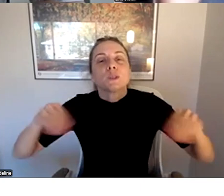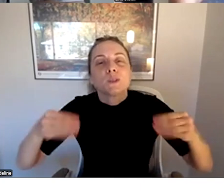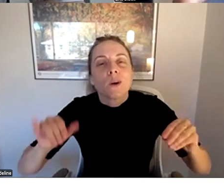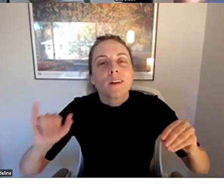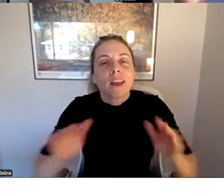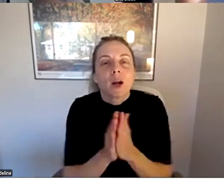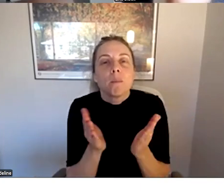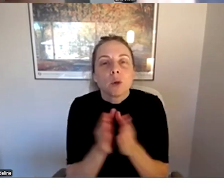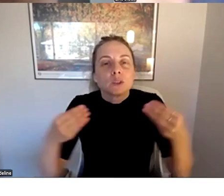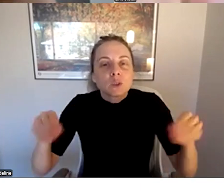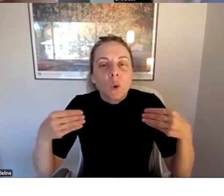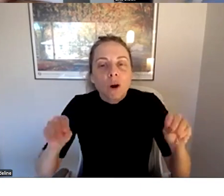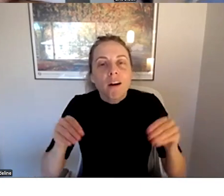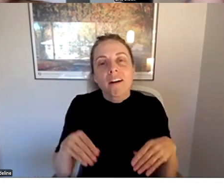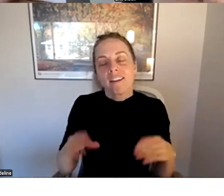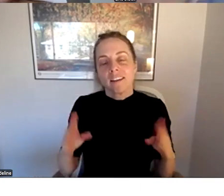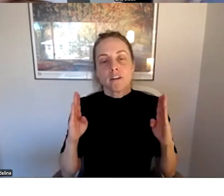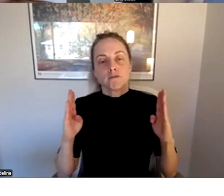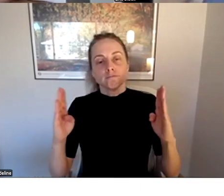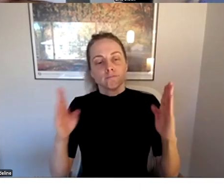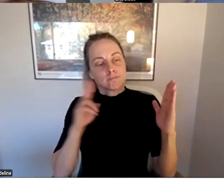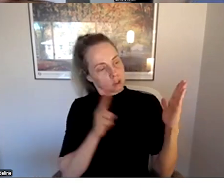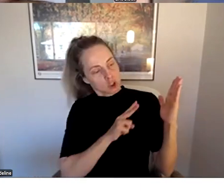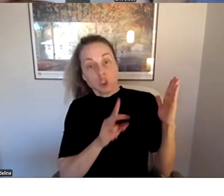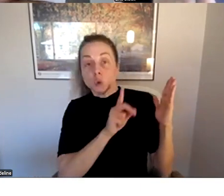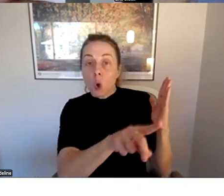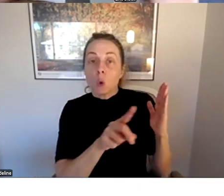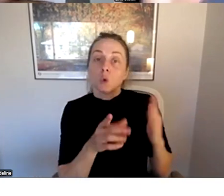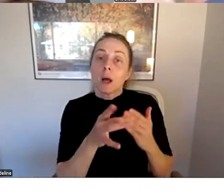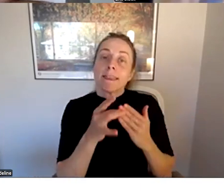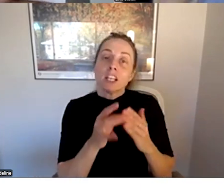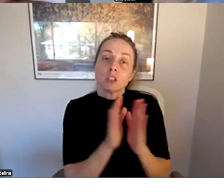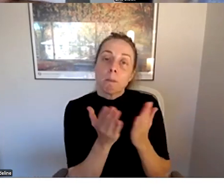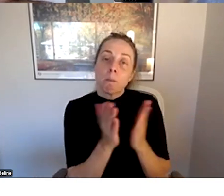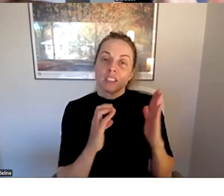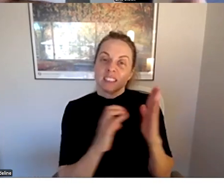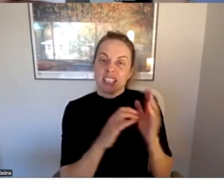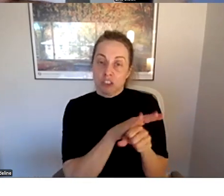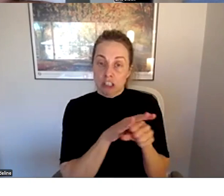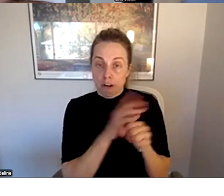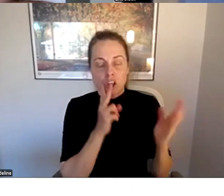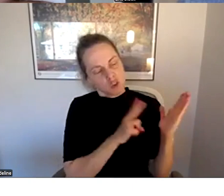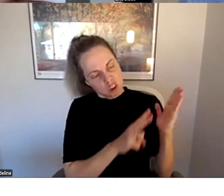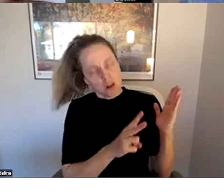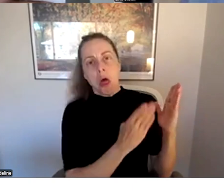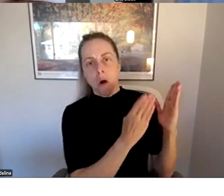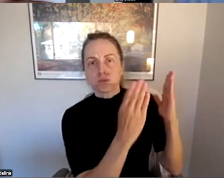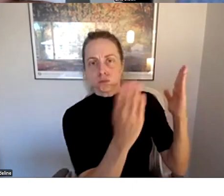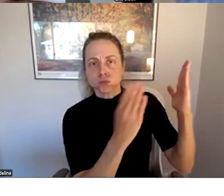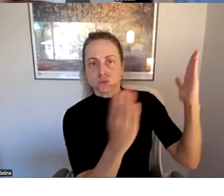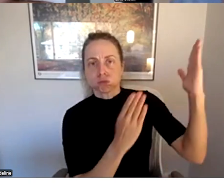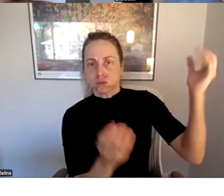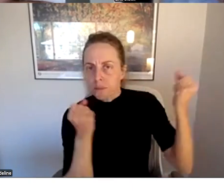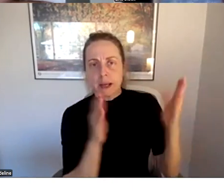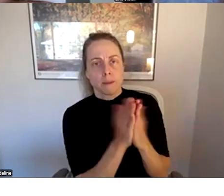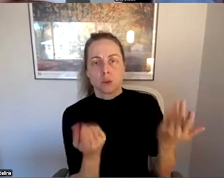exists. And you go to the leadership section, there's plenty of books that would tell you what a leader has to be. They have to be polished. They have to be, you